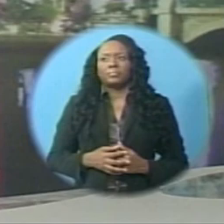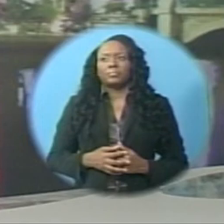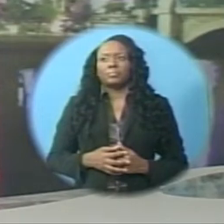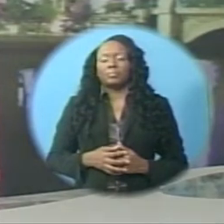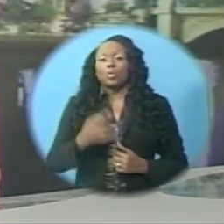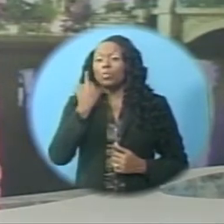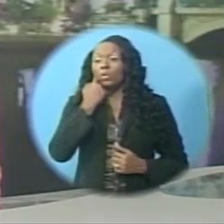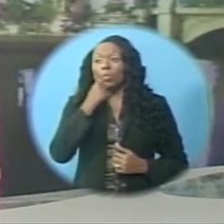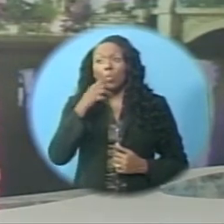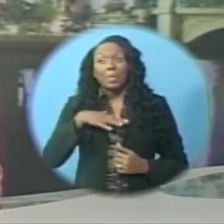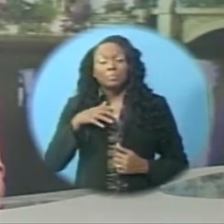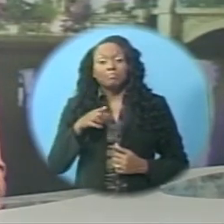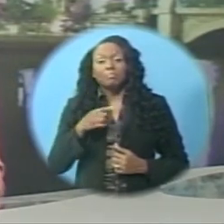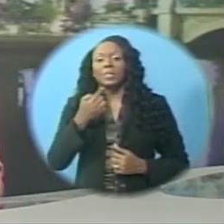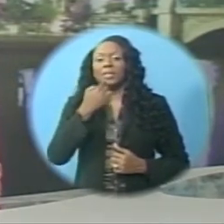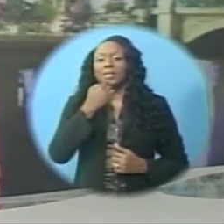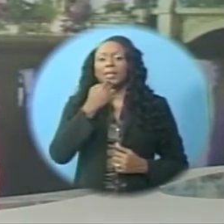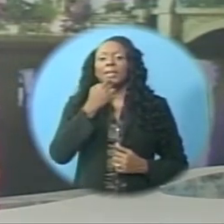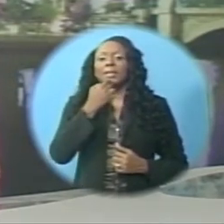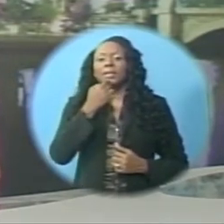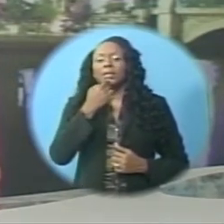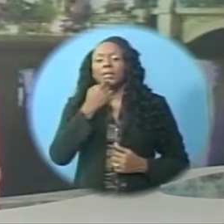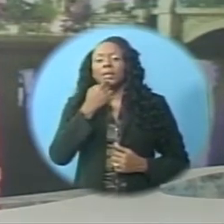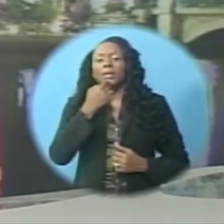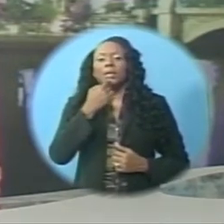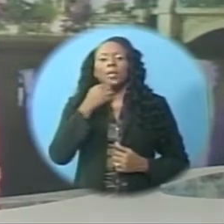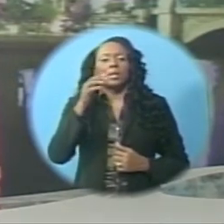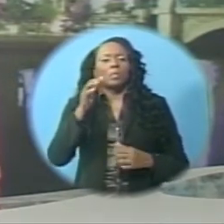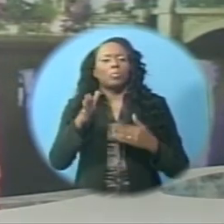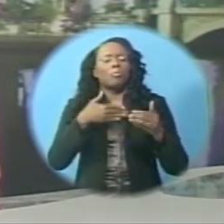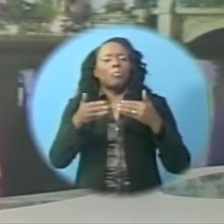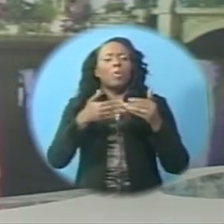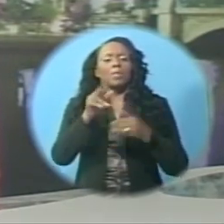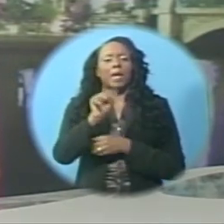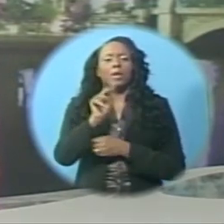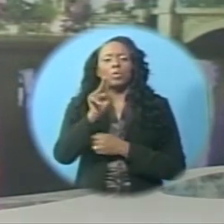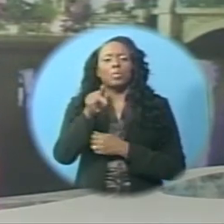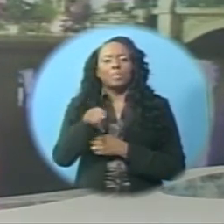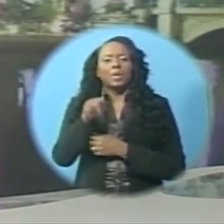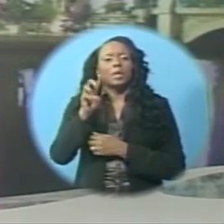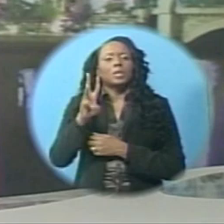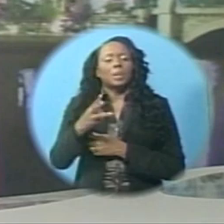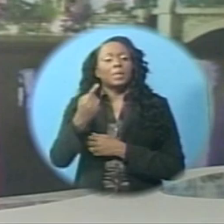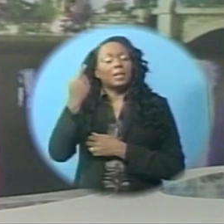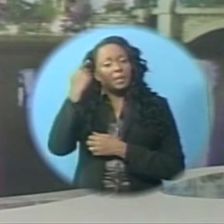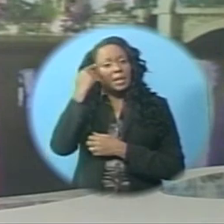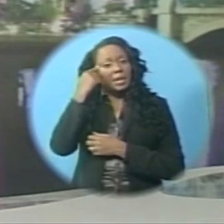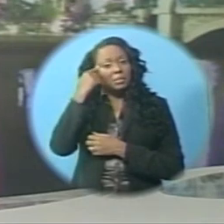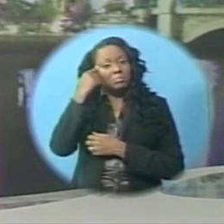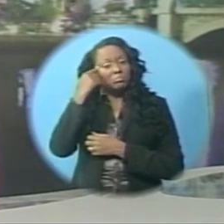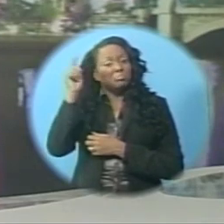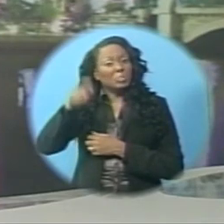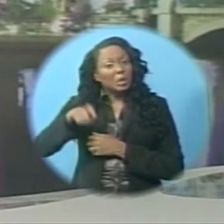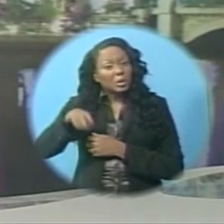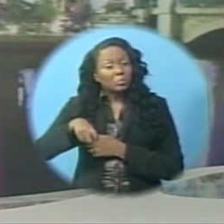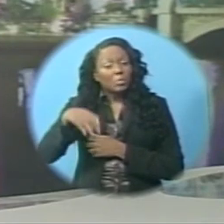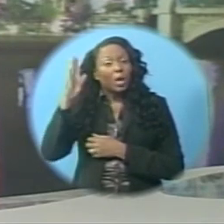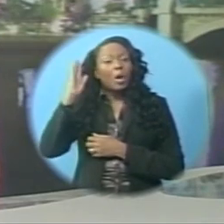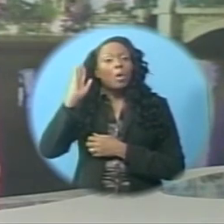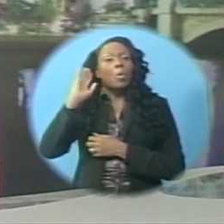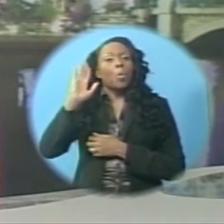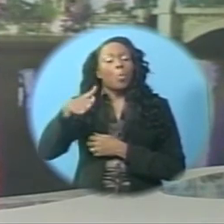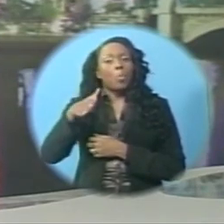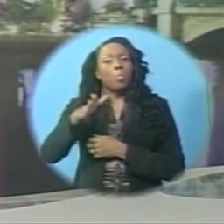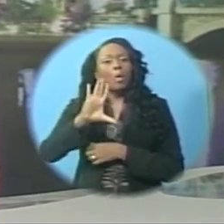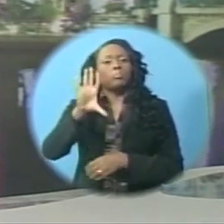plans. Ms. Smith says the shop stewards pledged their support for whatever action the unions deem necessary to resolve the impasse.